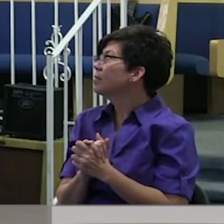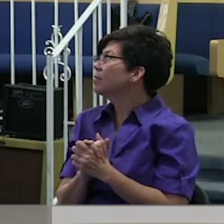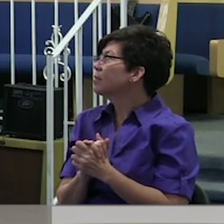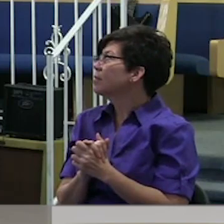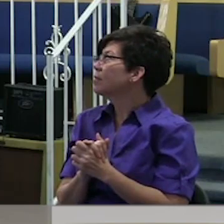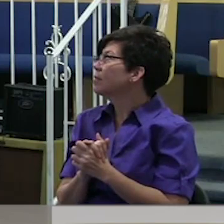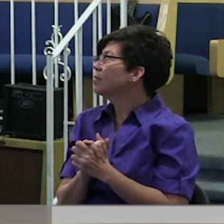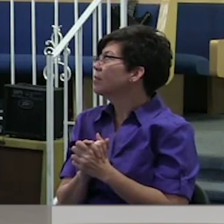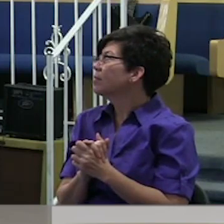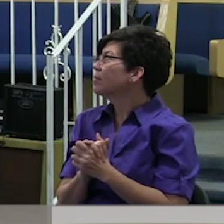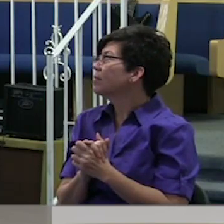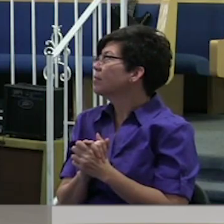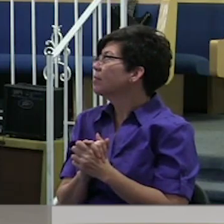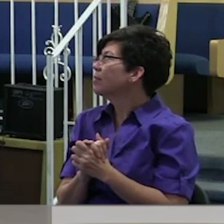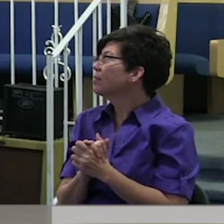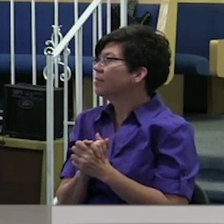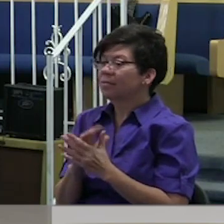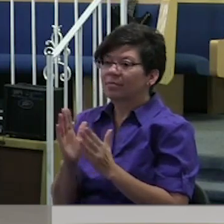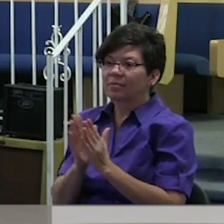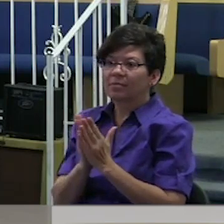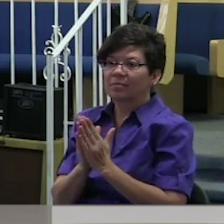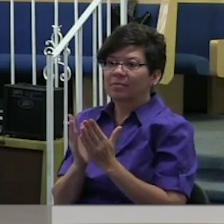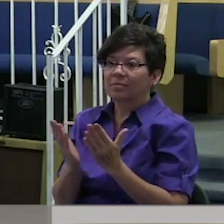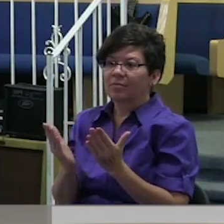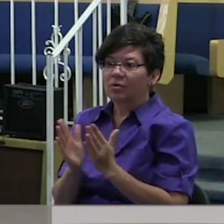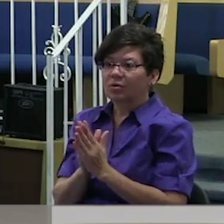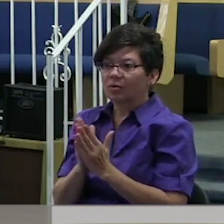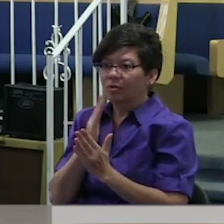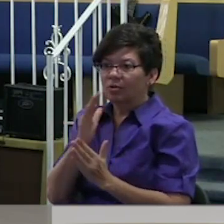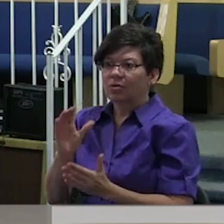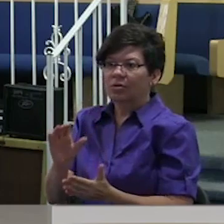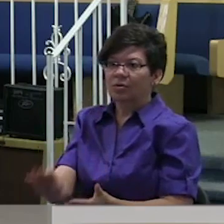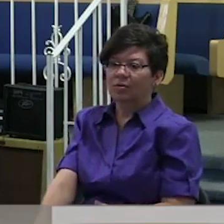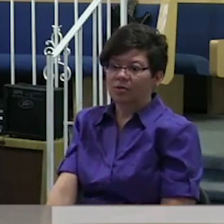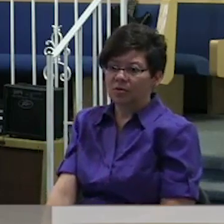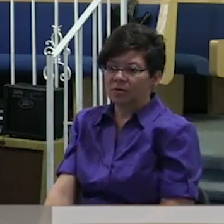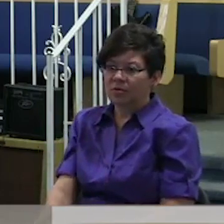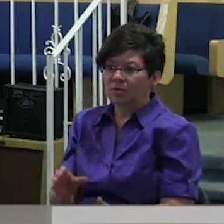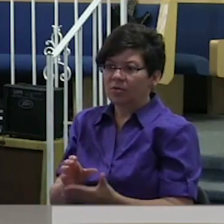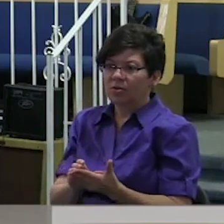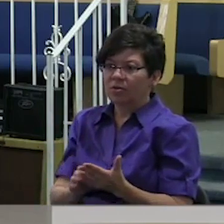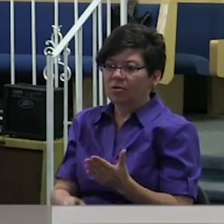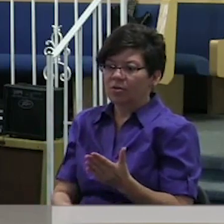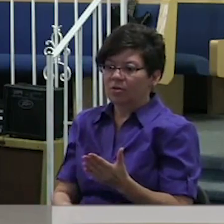today, found in the book of Acts, chapter number